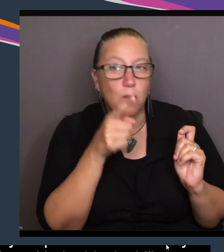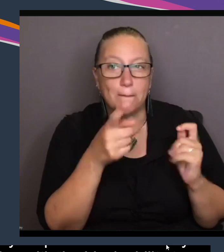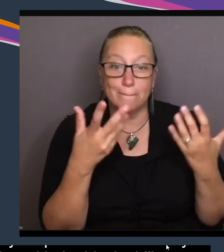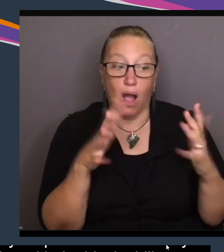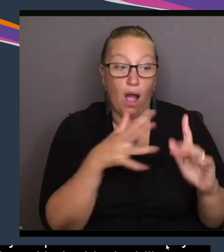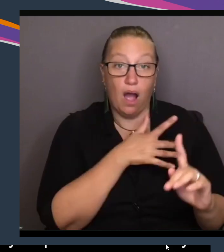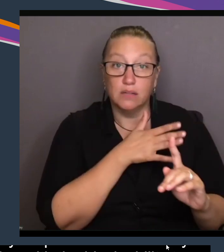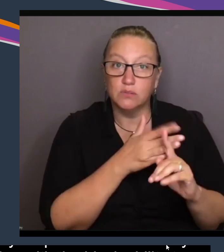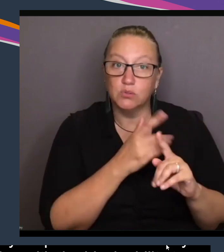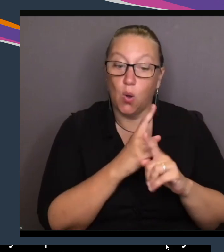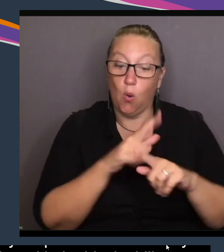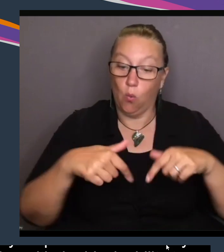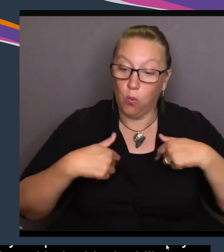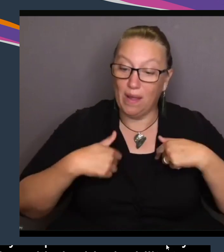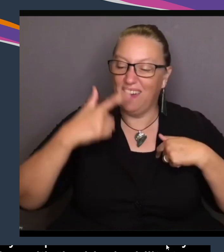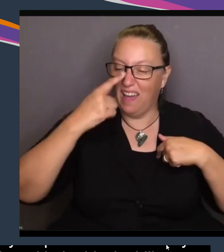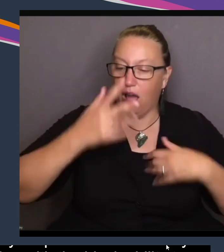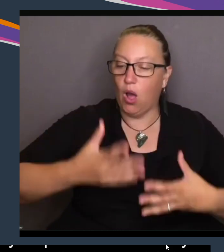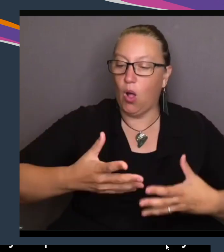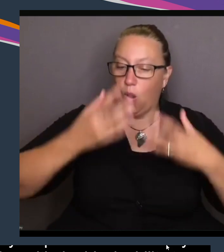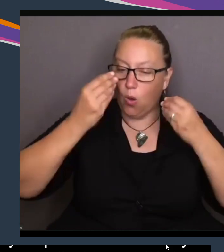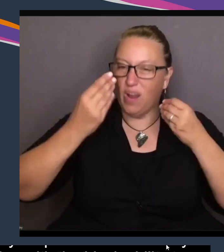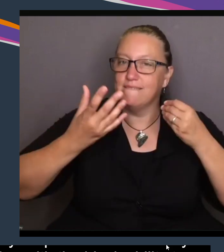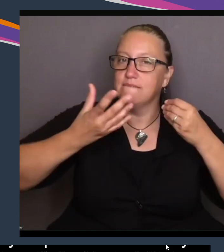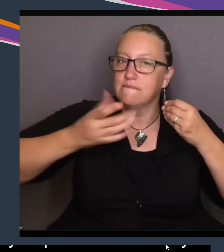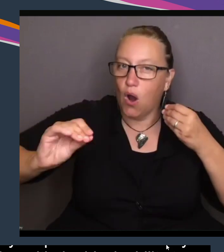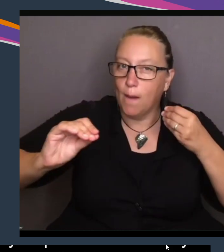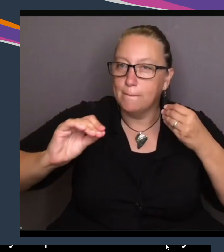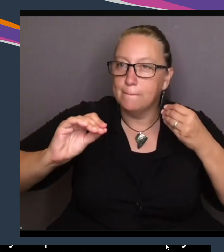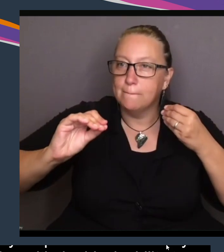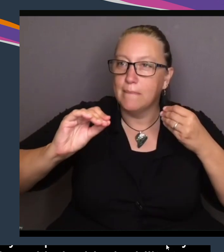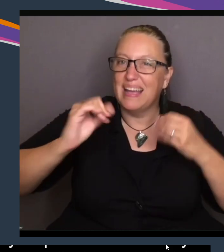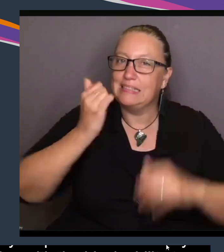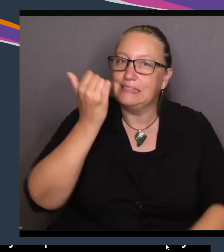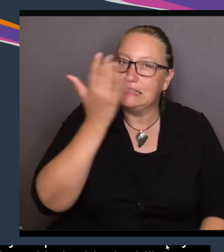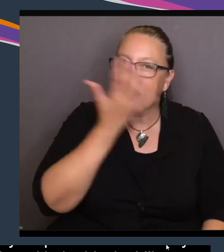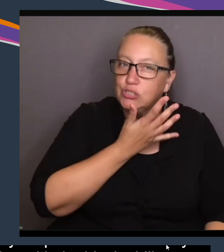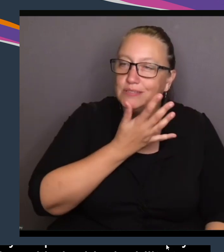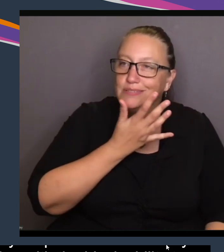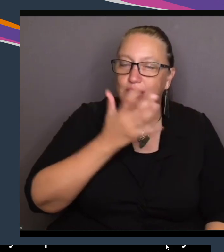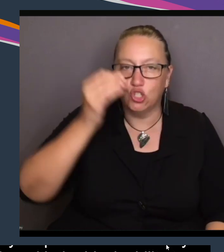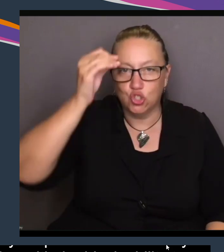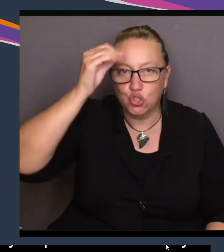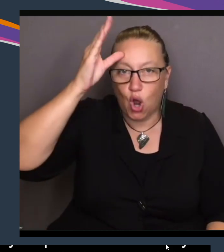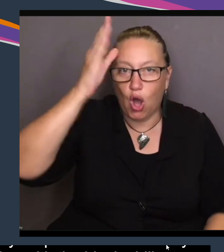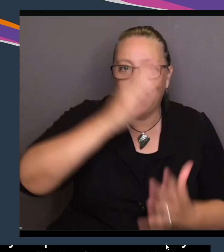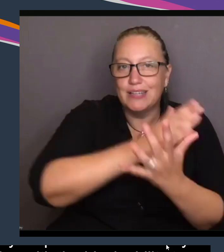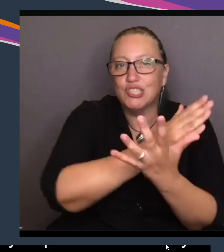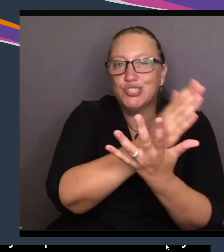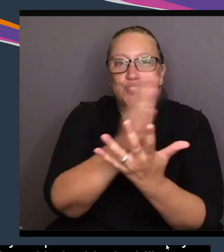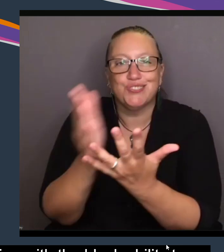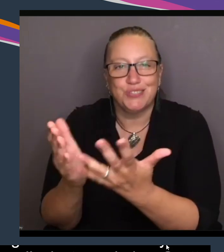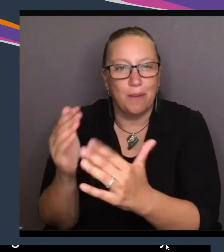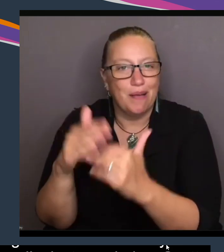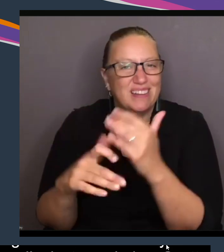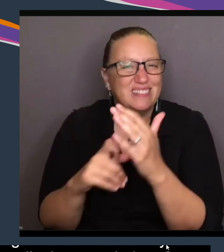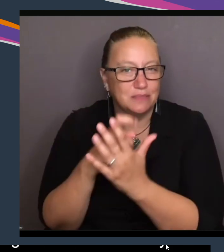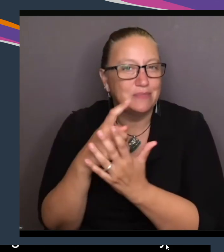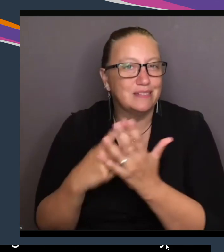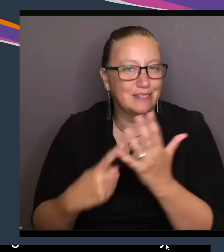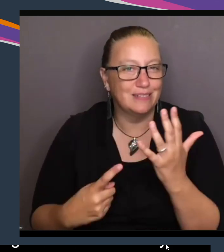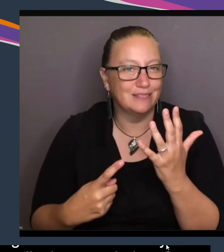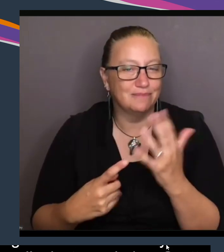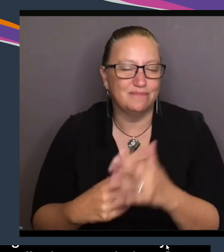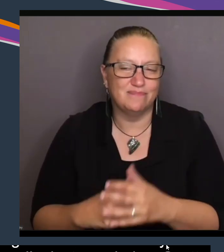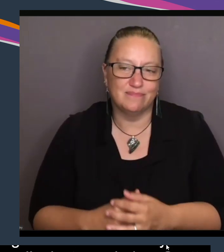what we can learn from Indigenous knowledges of disability. For all the people here who are going to,